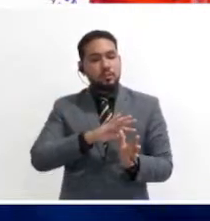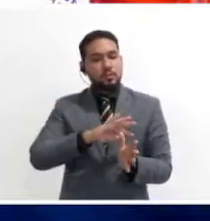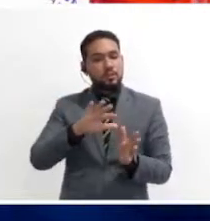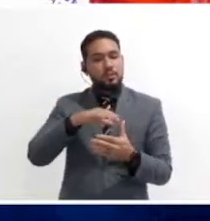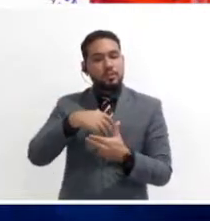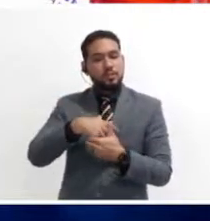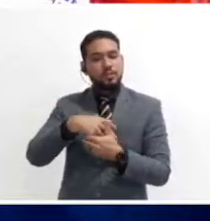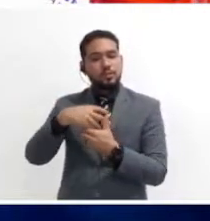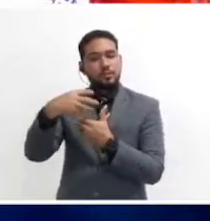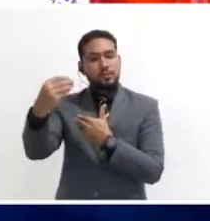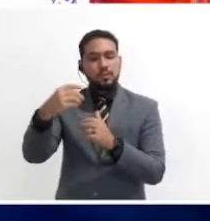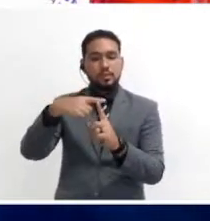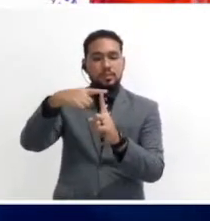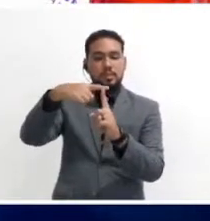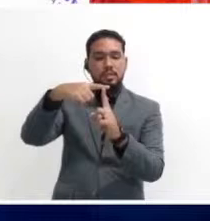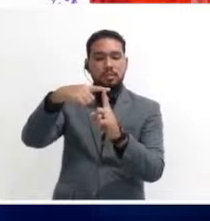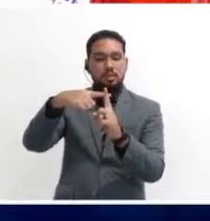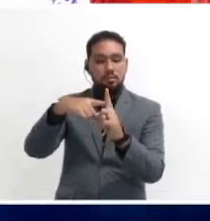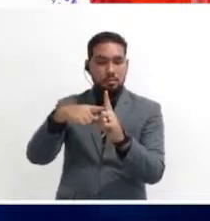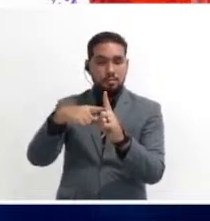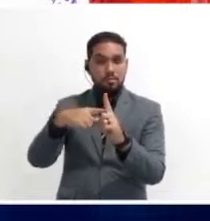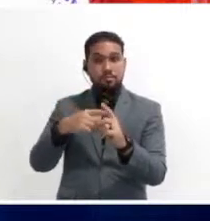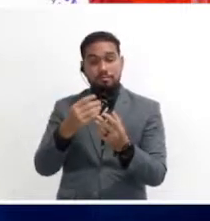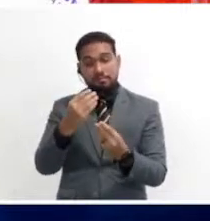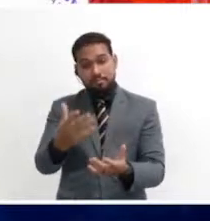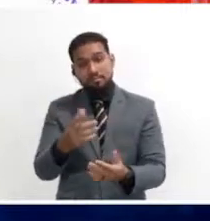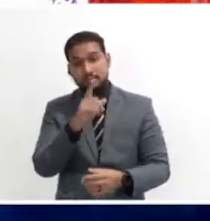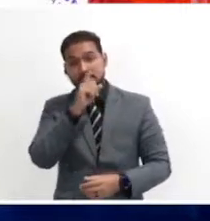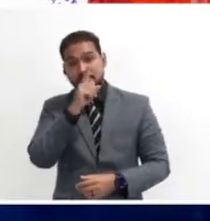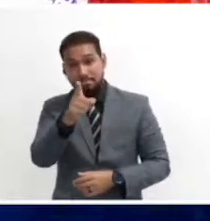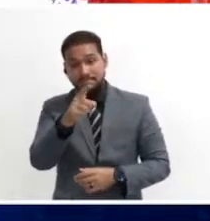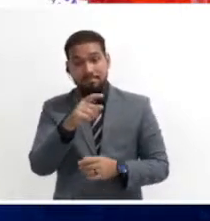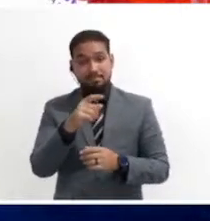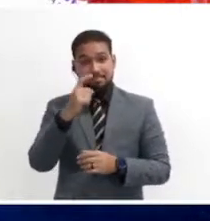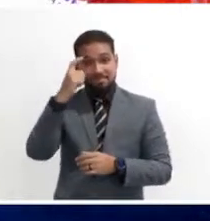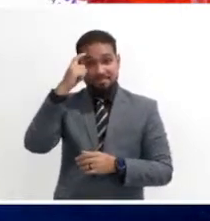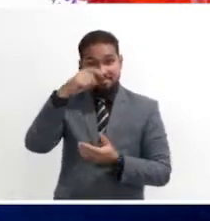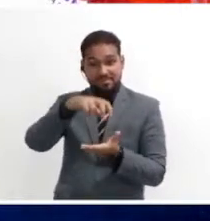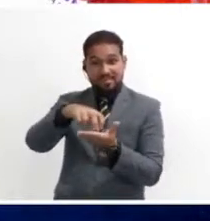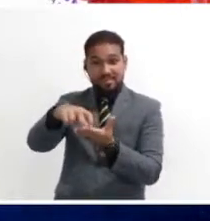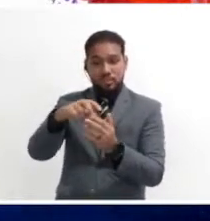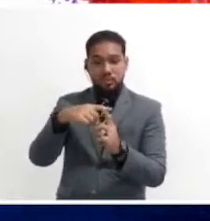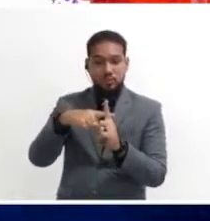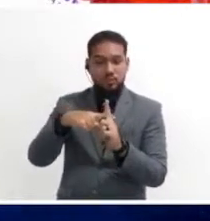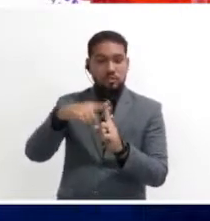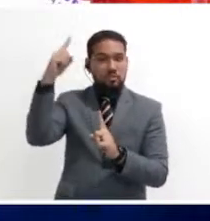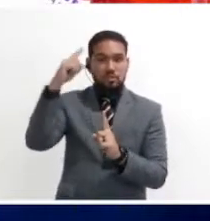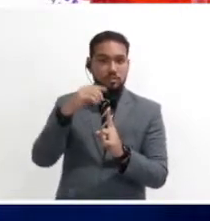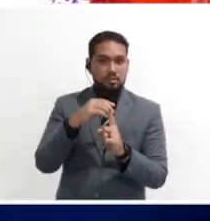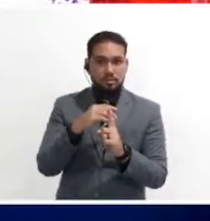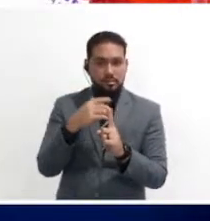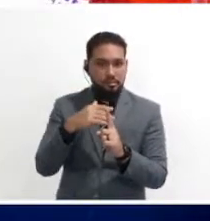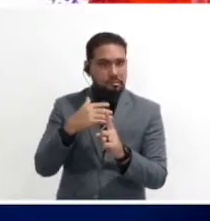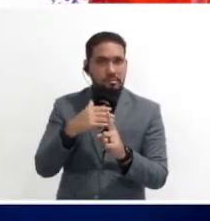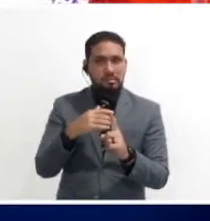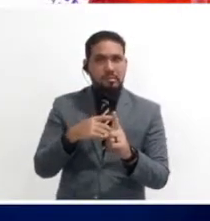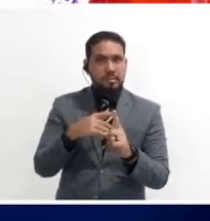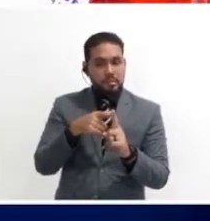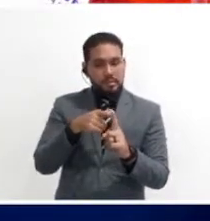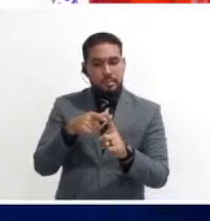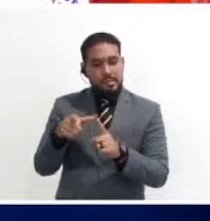And kind of just more pictures of the same part. This is still the M1